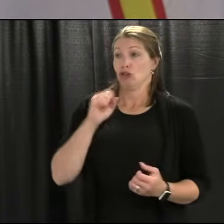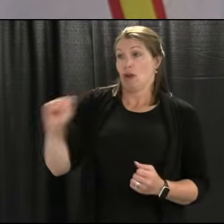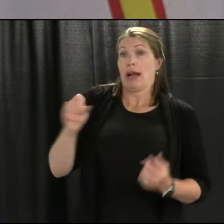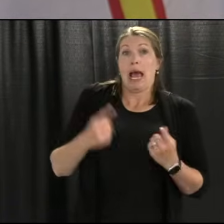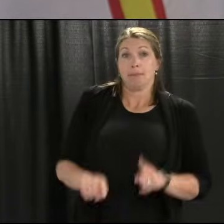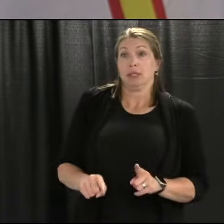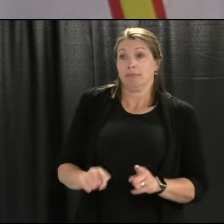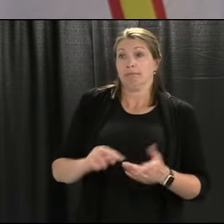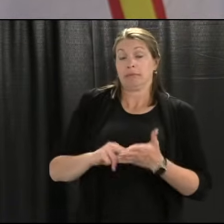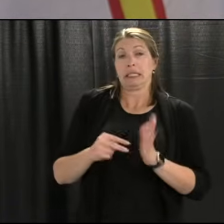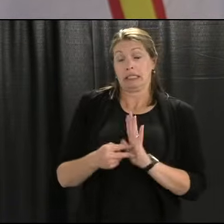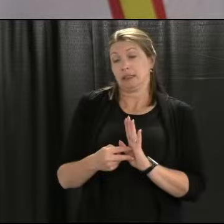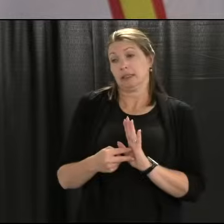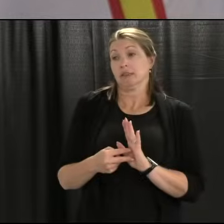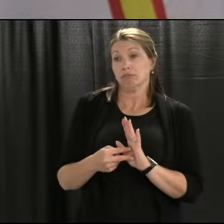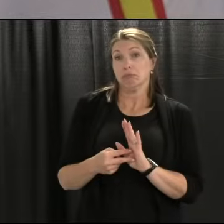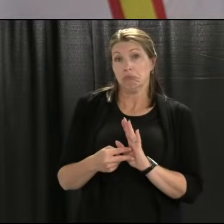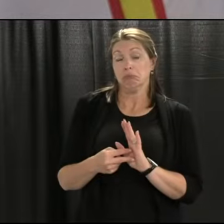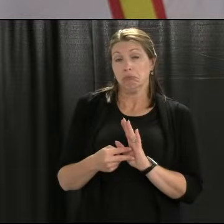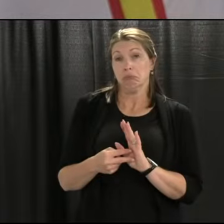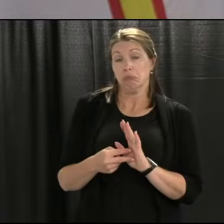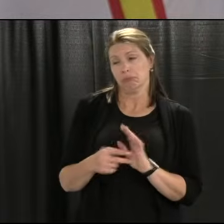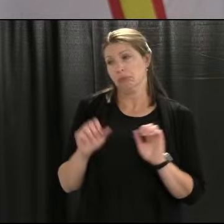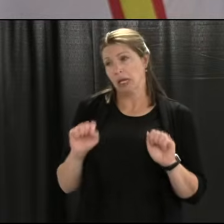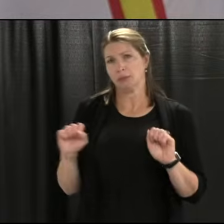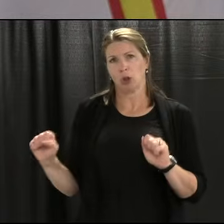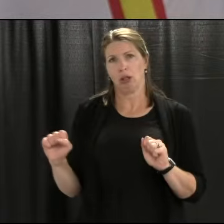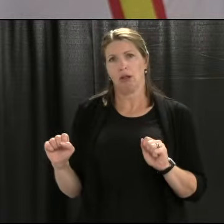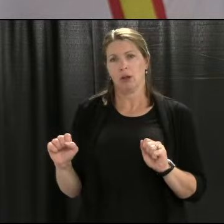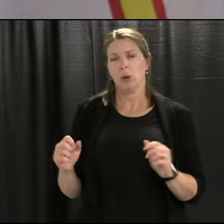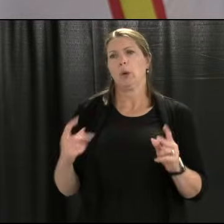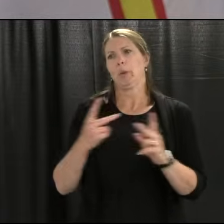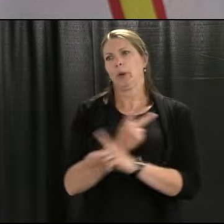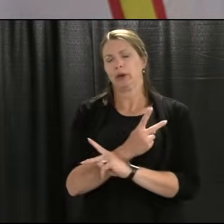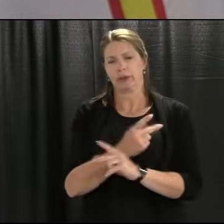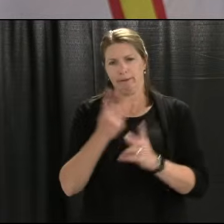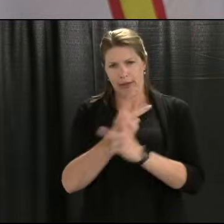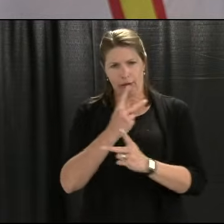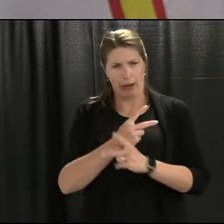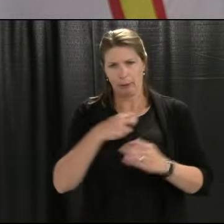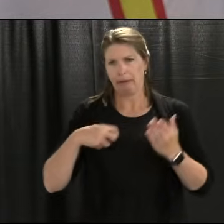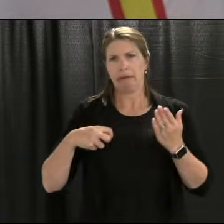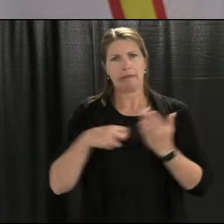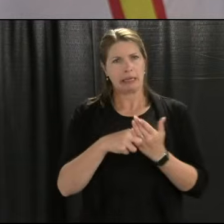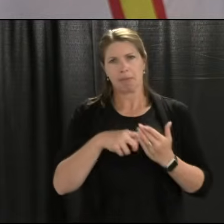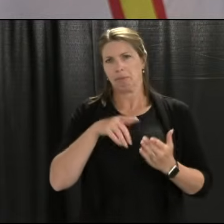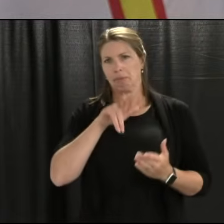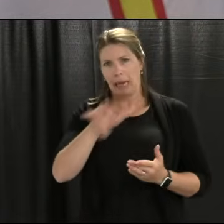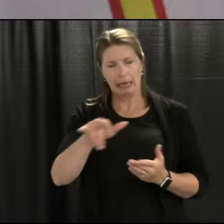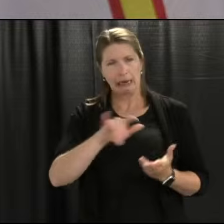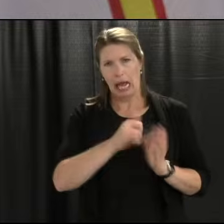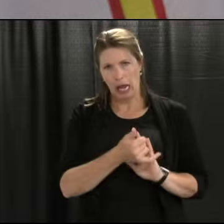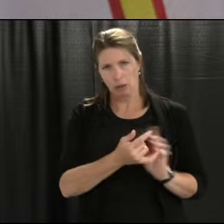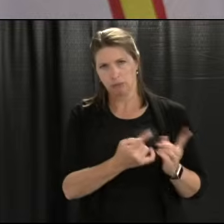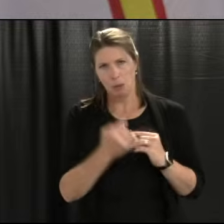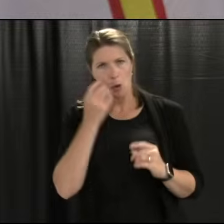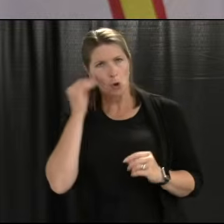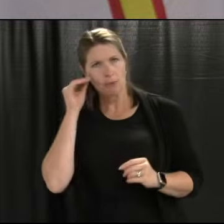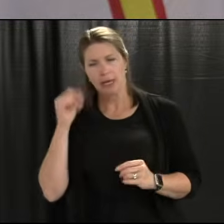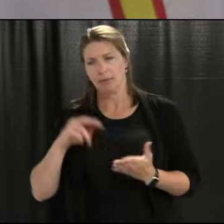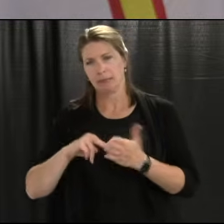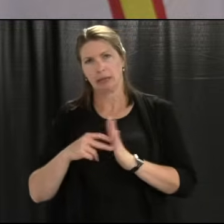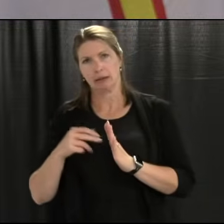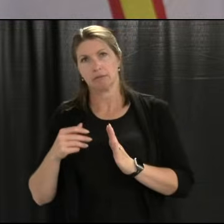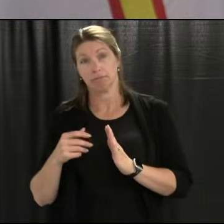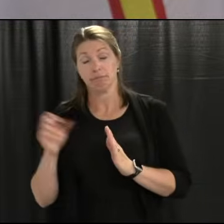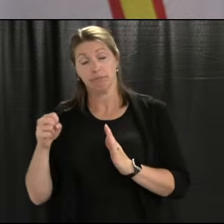problems, but there are other options that we'll continue to look at. I know Air Canada itself is already looking at booking passengers on other airlines. But I guess the important thing to